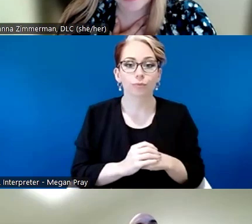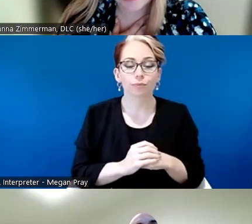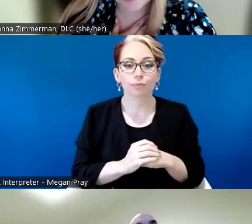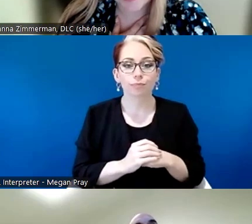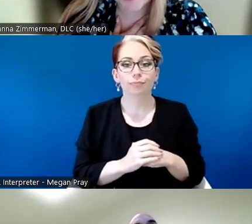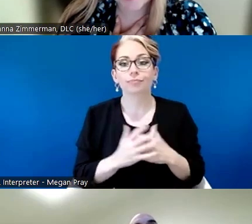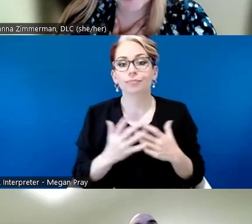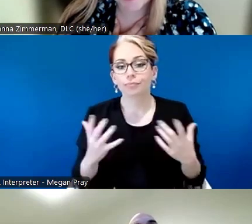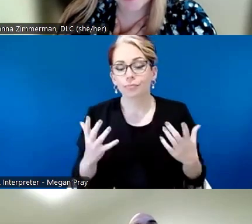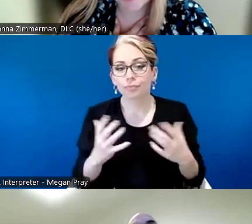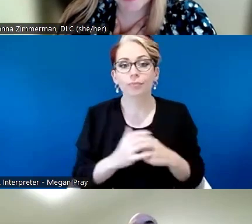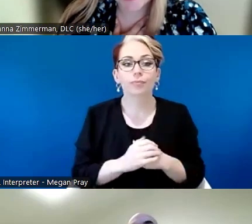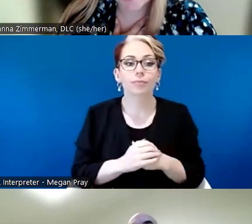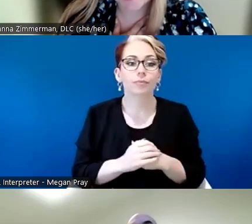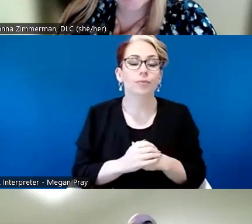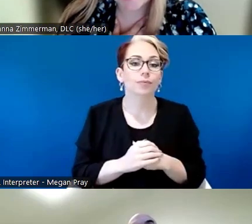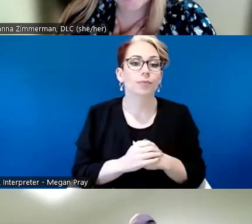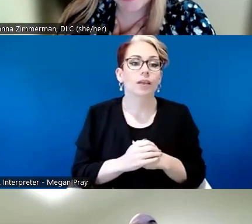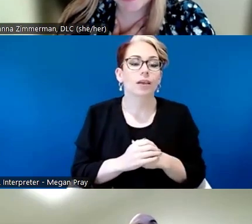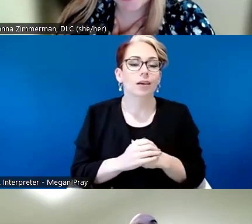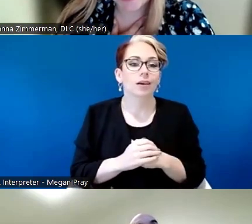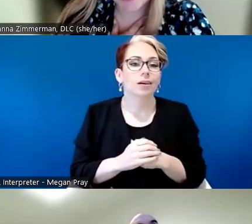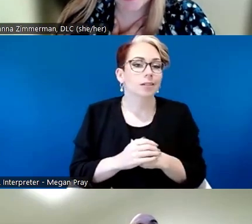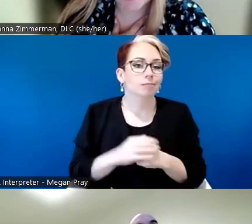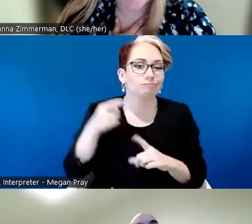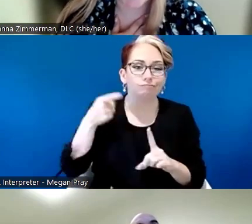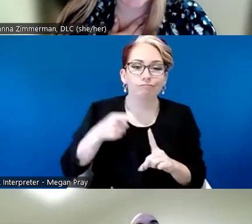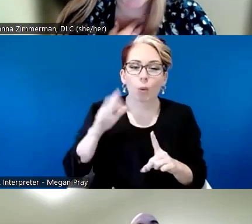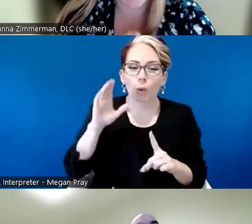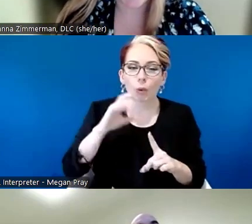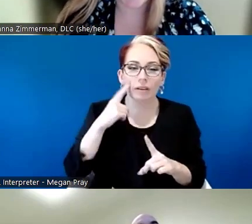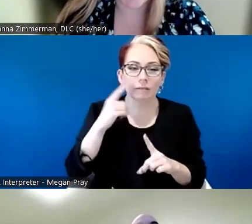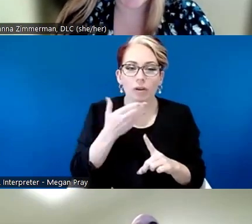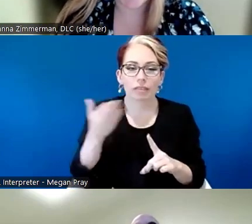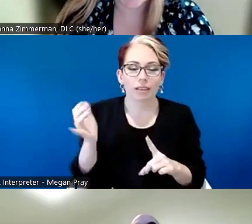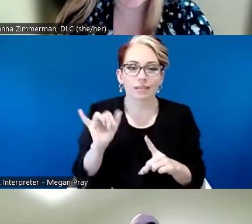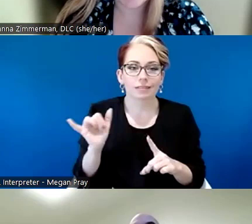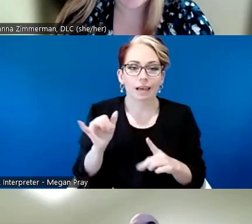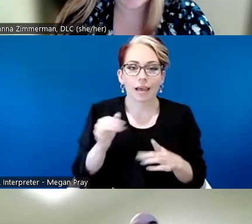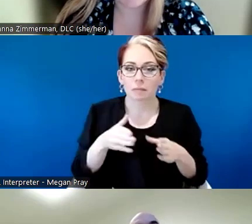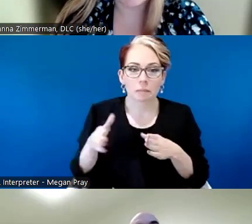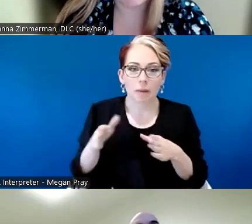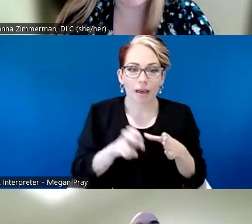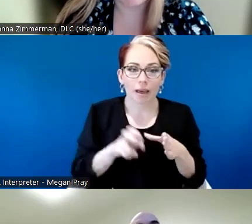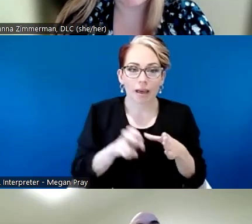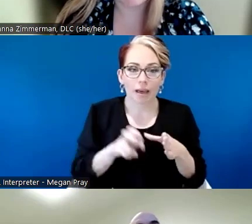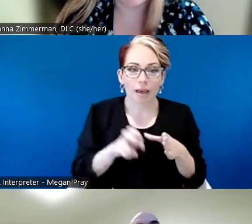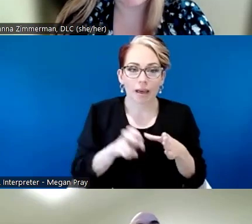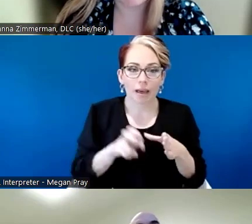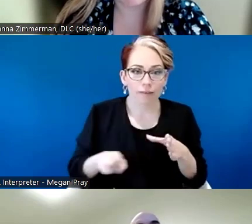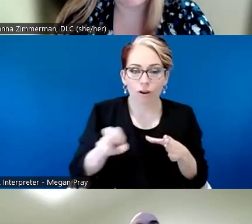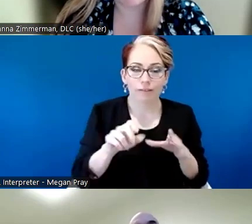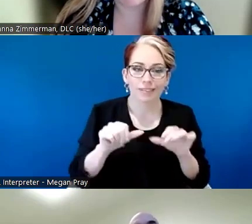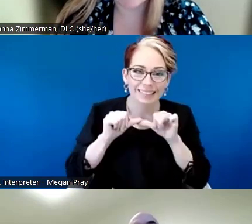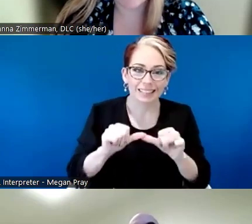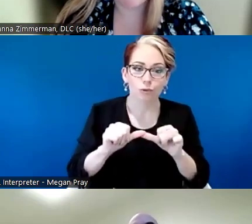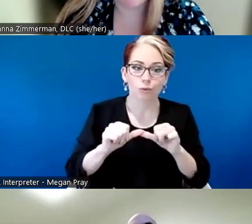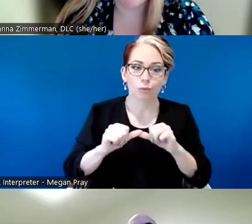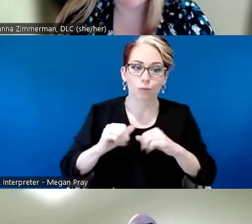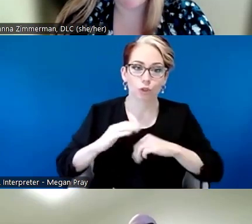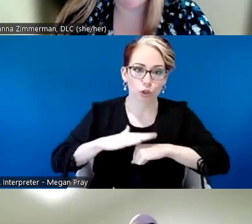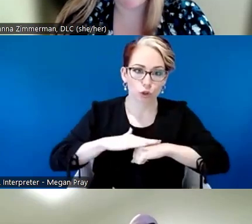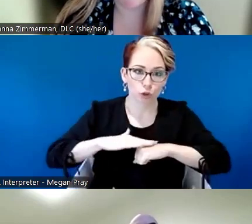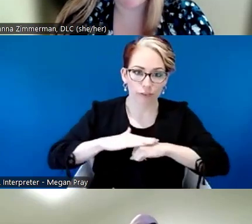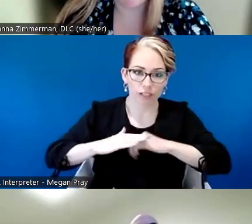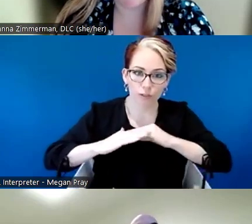like the path of travel, having a continuous common surface that's not interrupted by any change